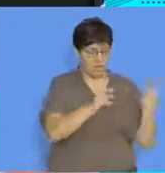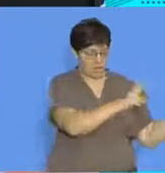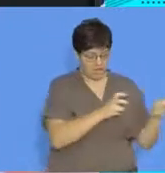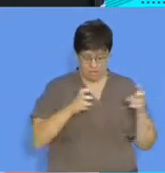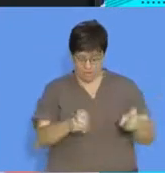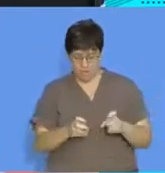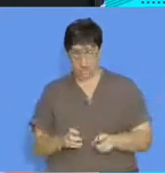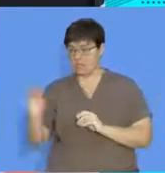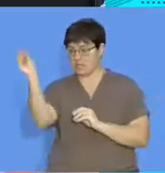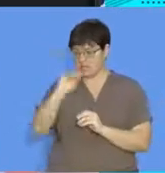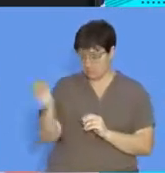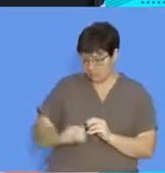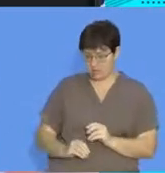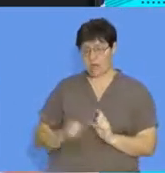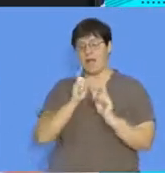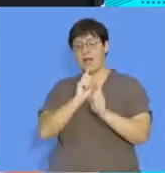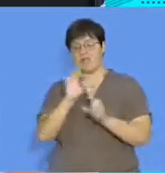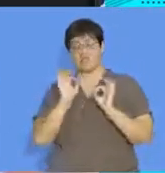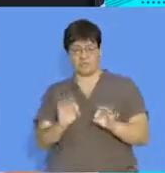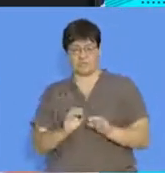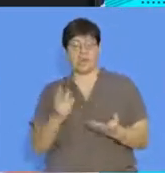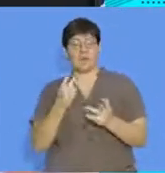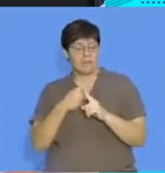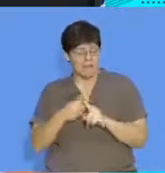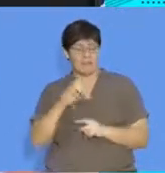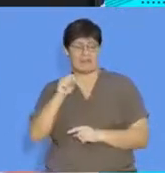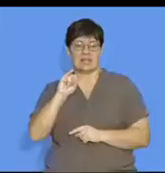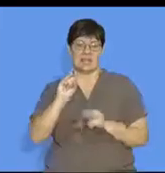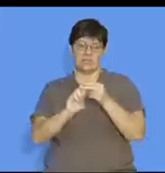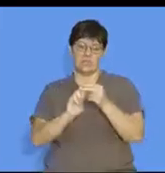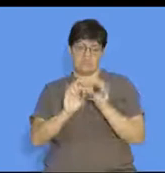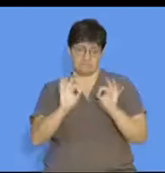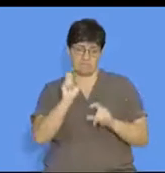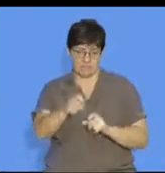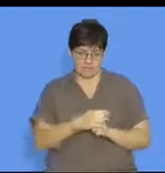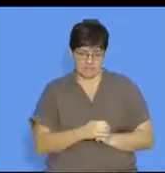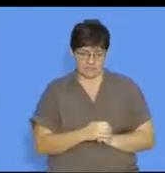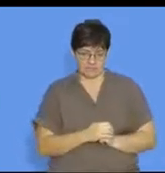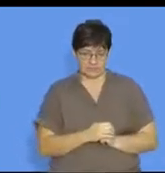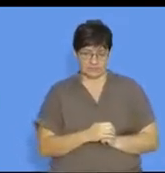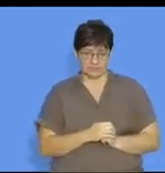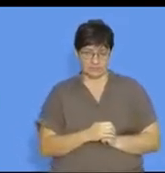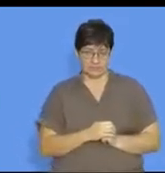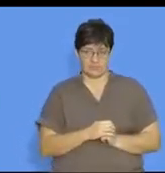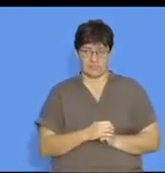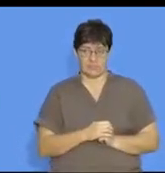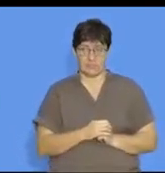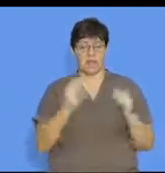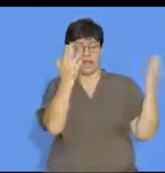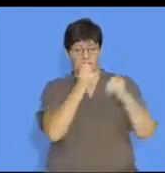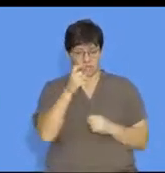formula, substitution, correct answer, including the correct SI unit. So in this case, if we are